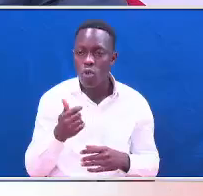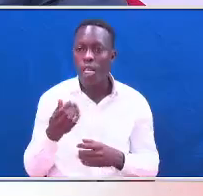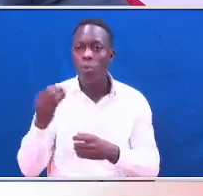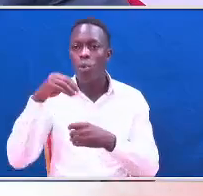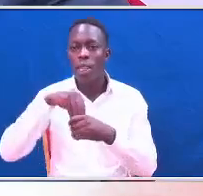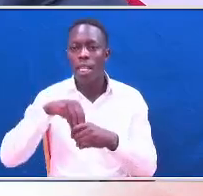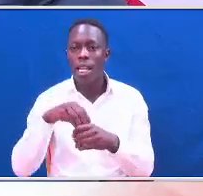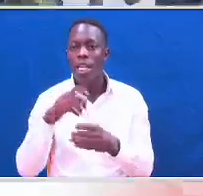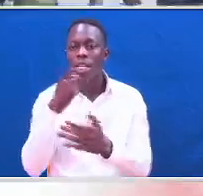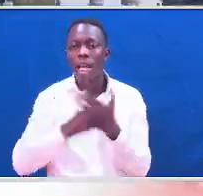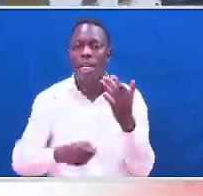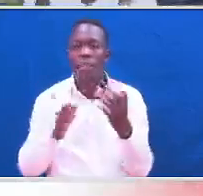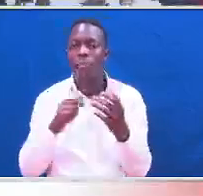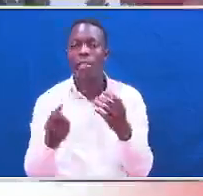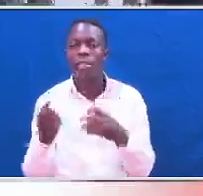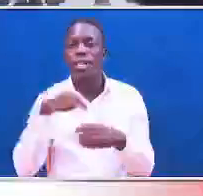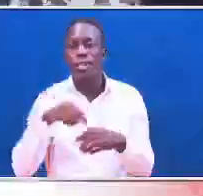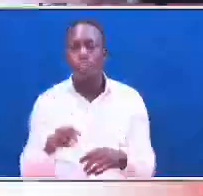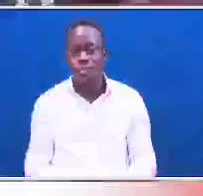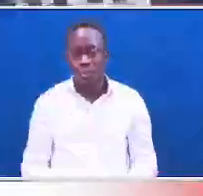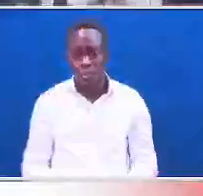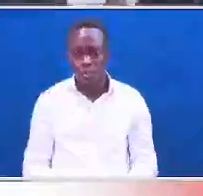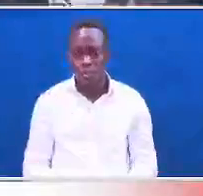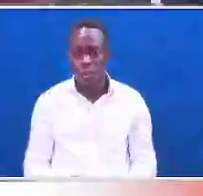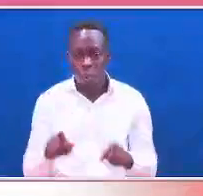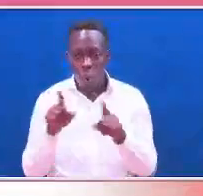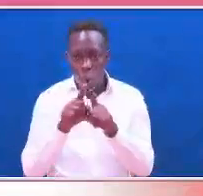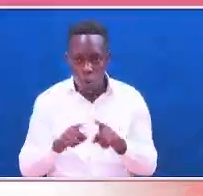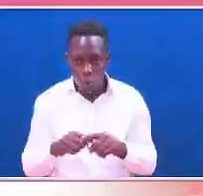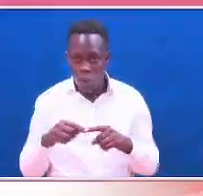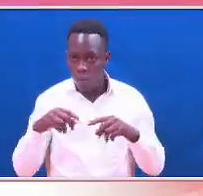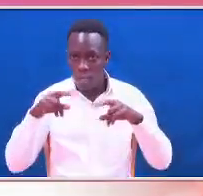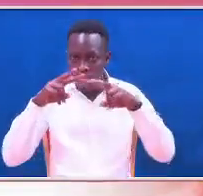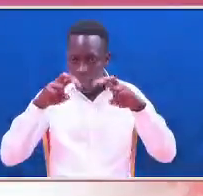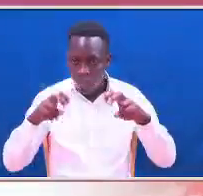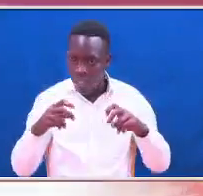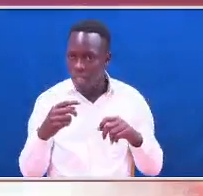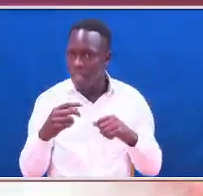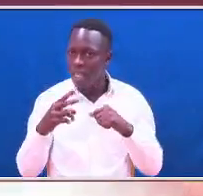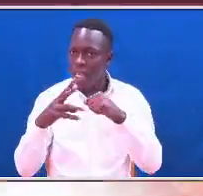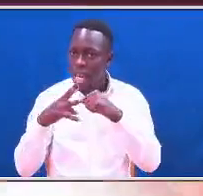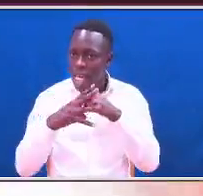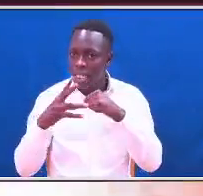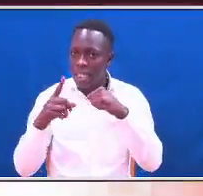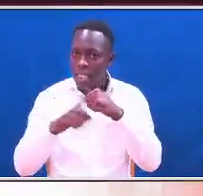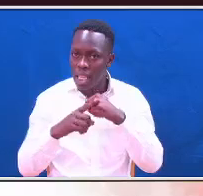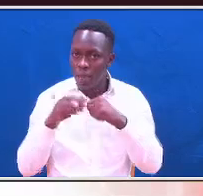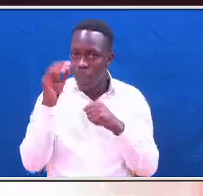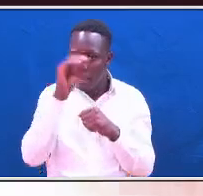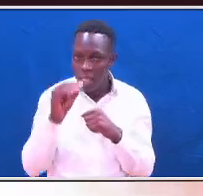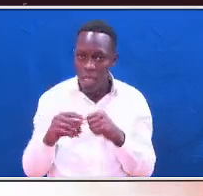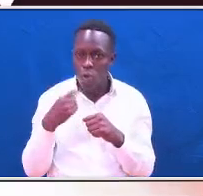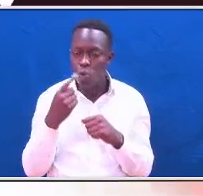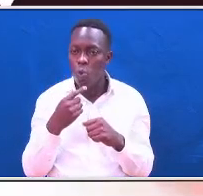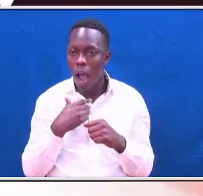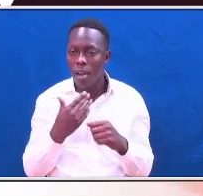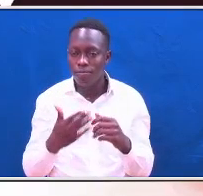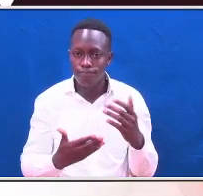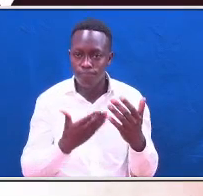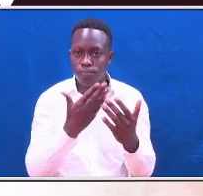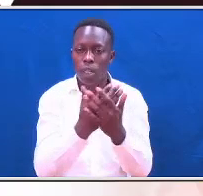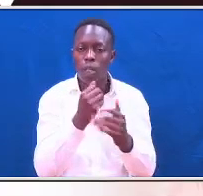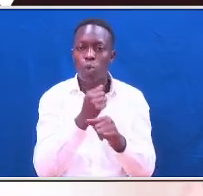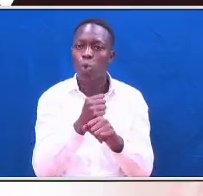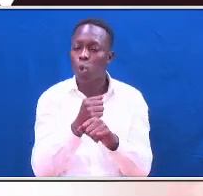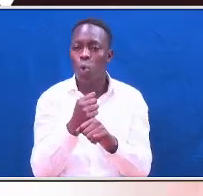also come in. The survey further revealed that 96% of those who submitted their returns filed them digitally,